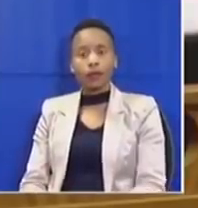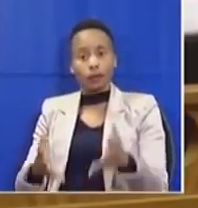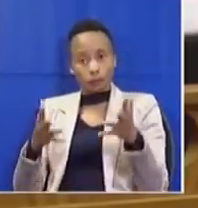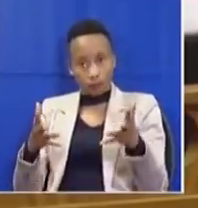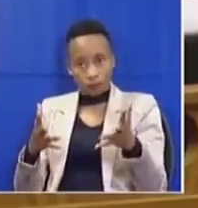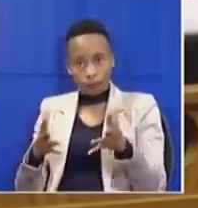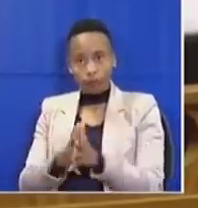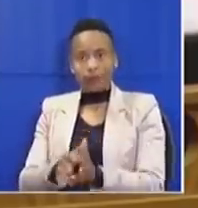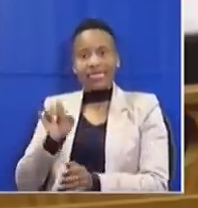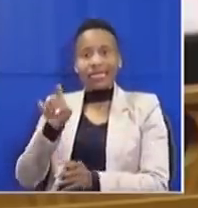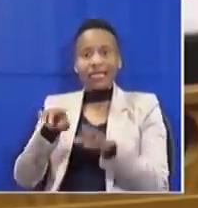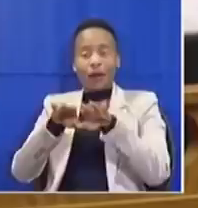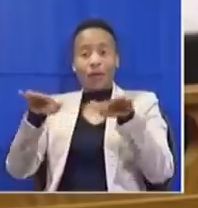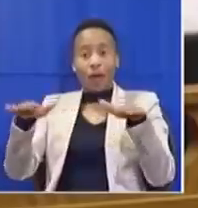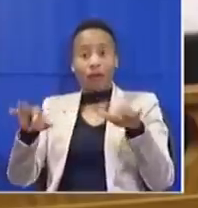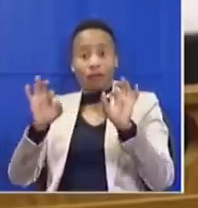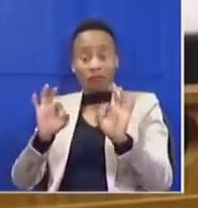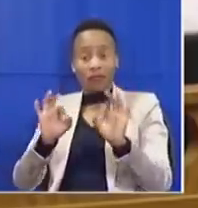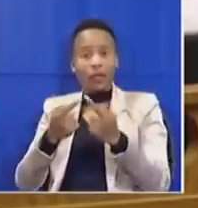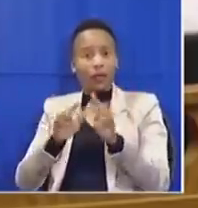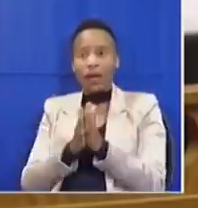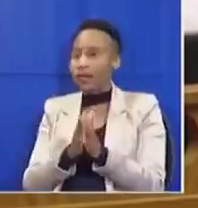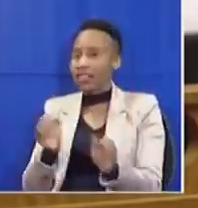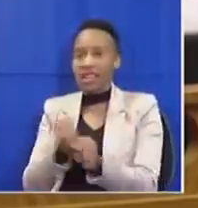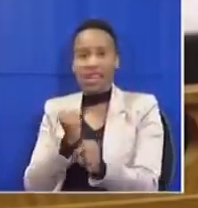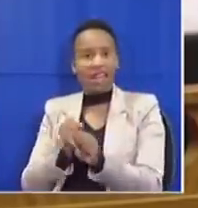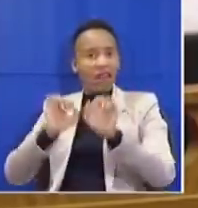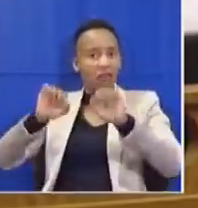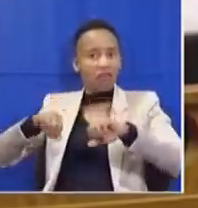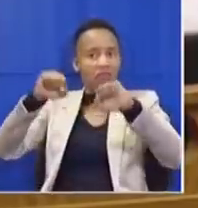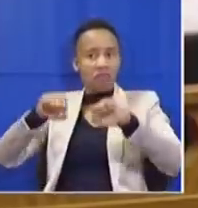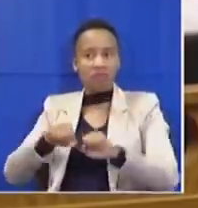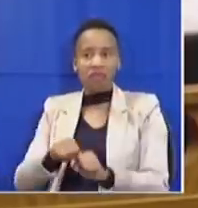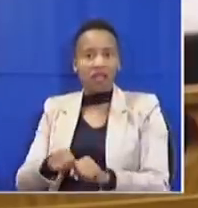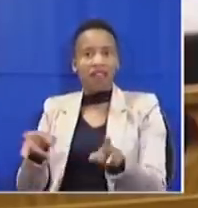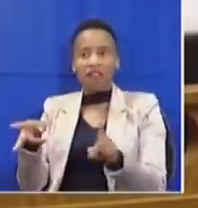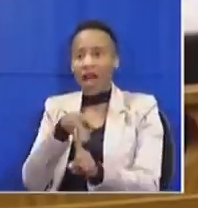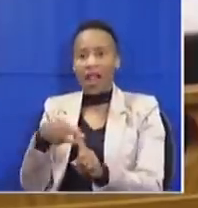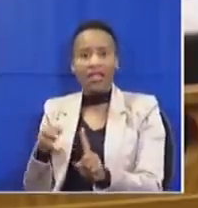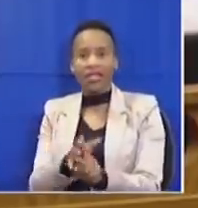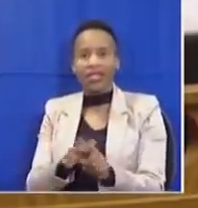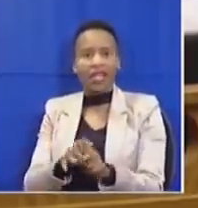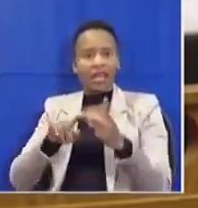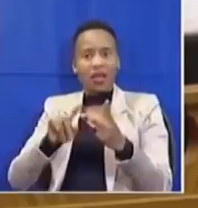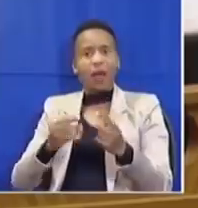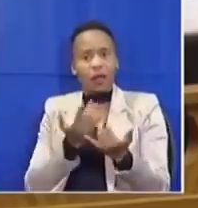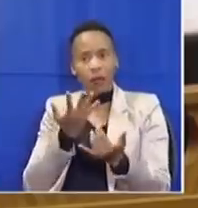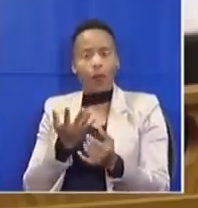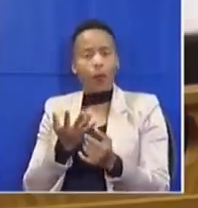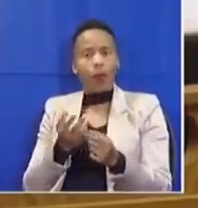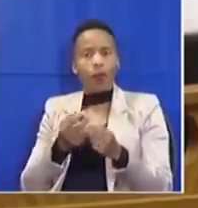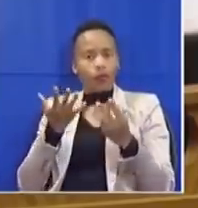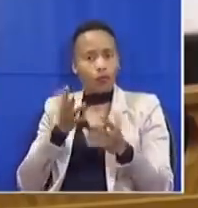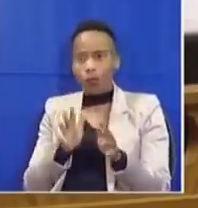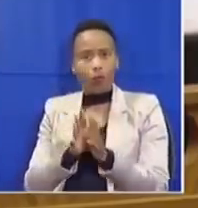plight. But we can never condone violence and lawlessness. If you break the law,